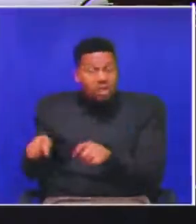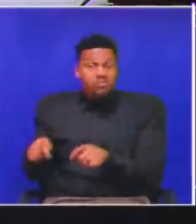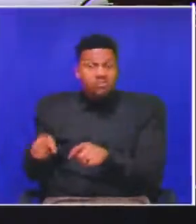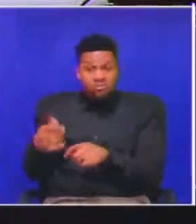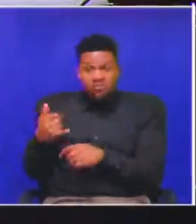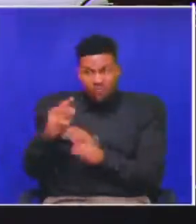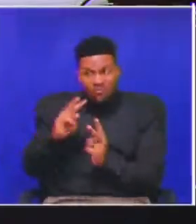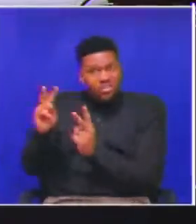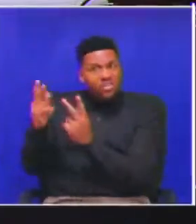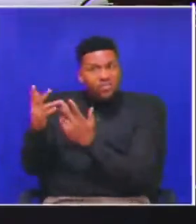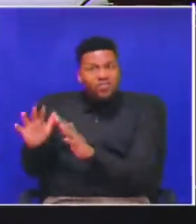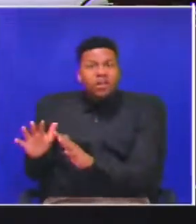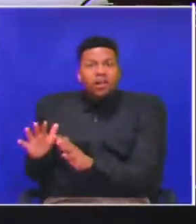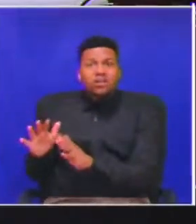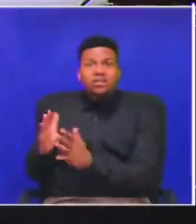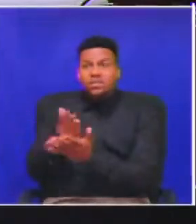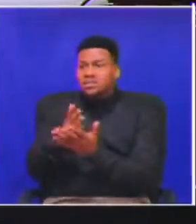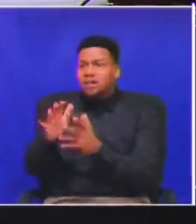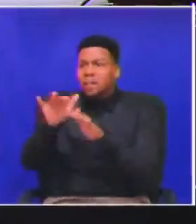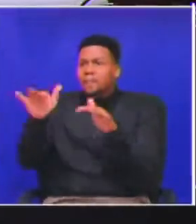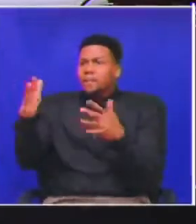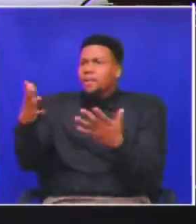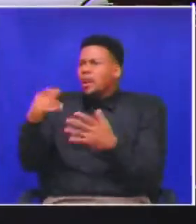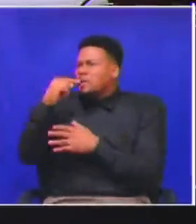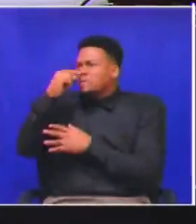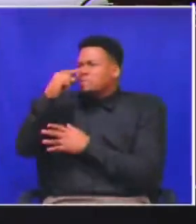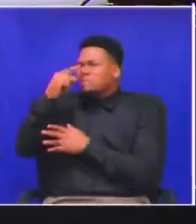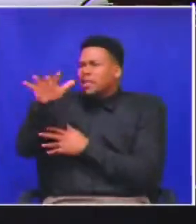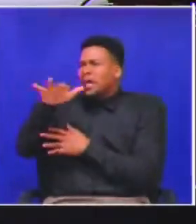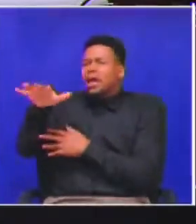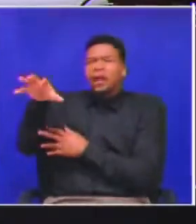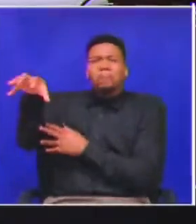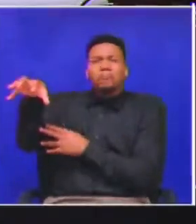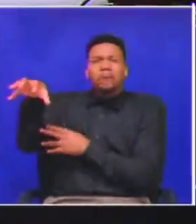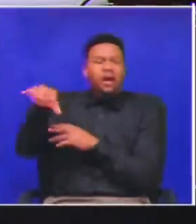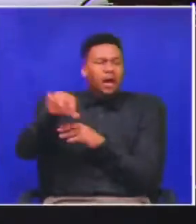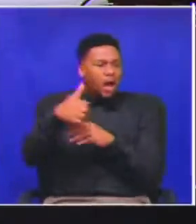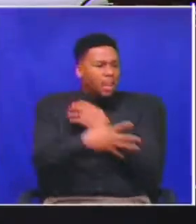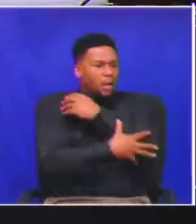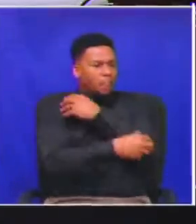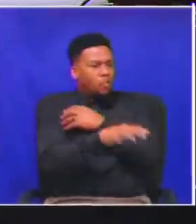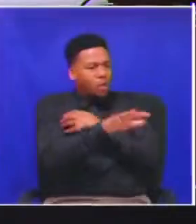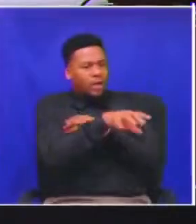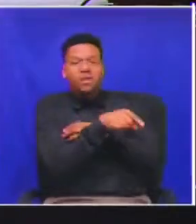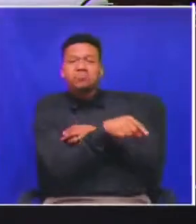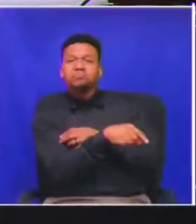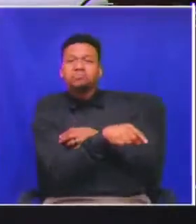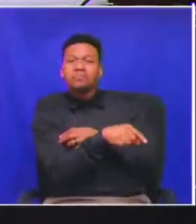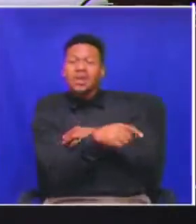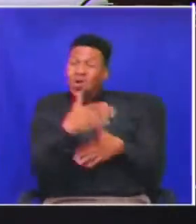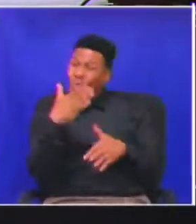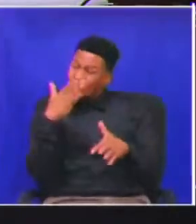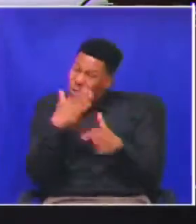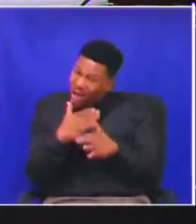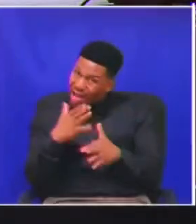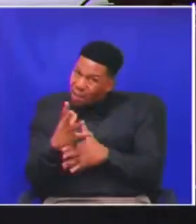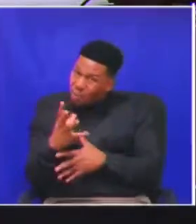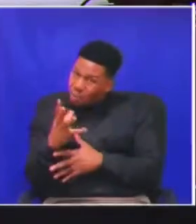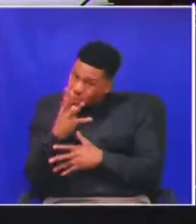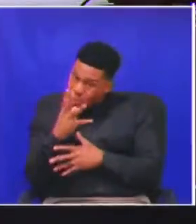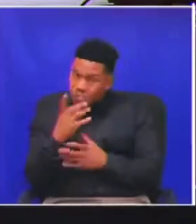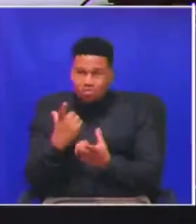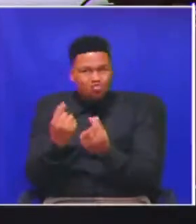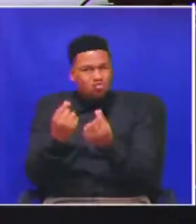been in the more affluent areas and in the poor areas. There is a lot of work that needs to be done all